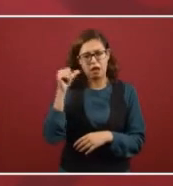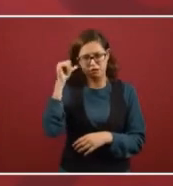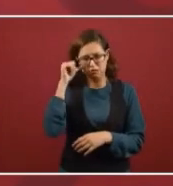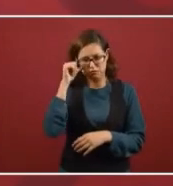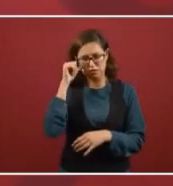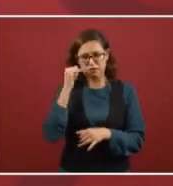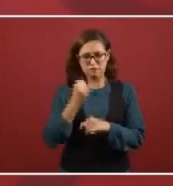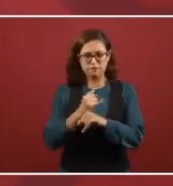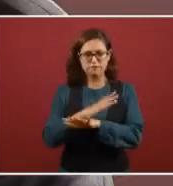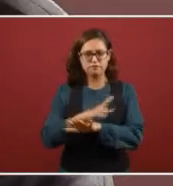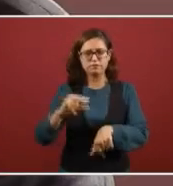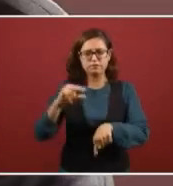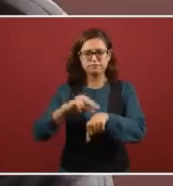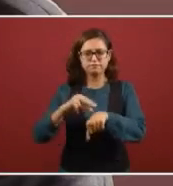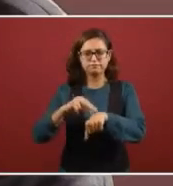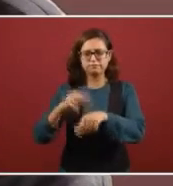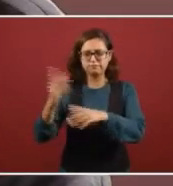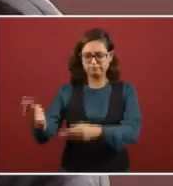got.